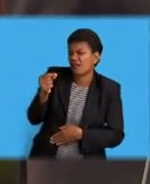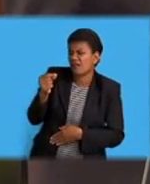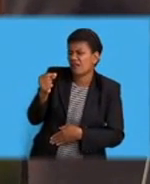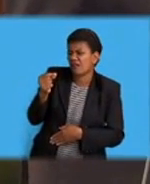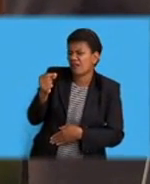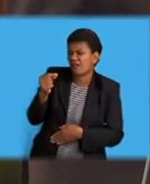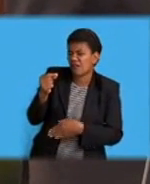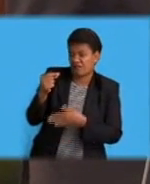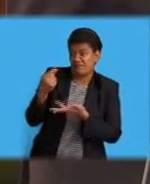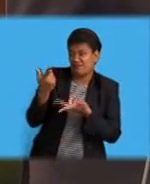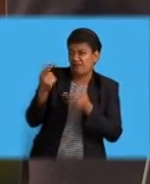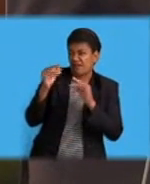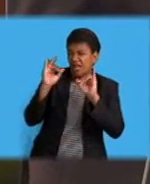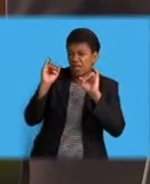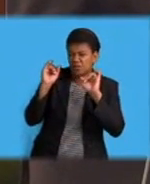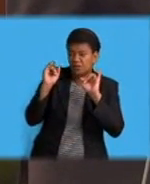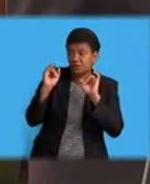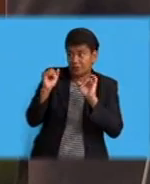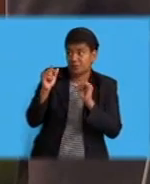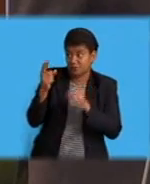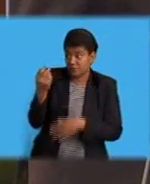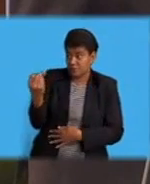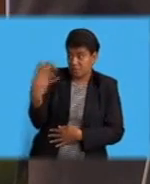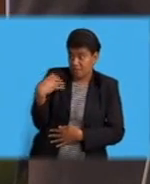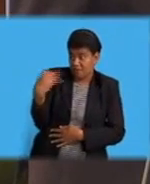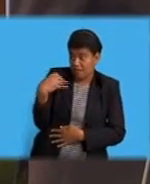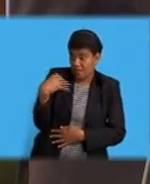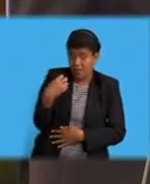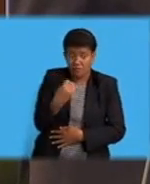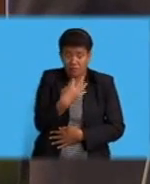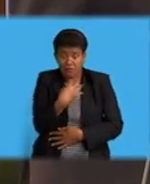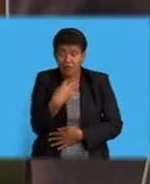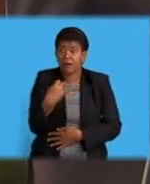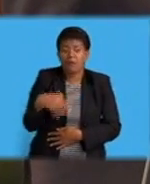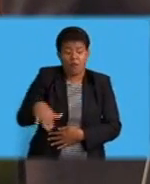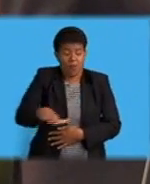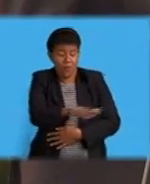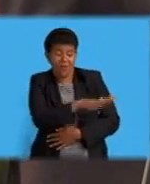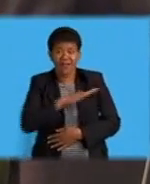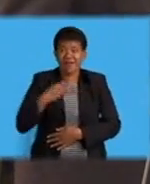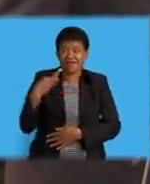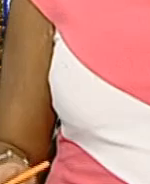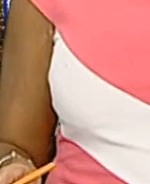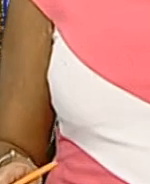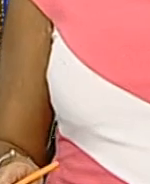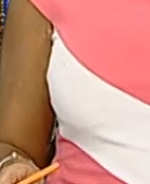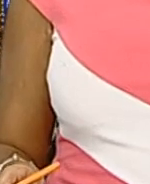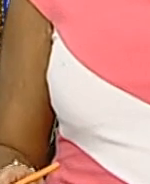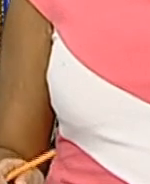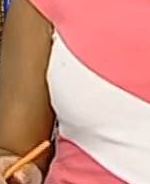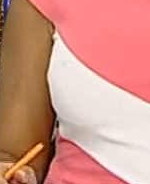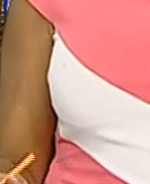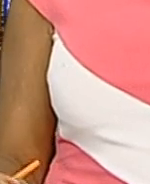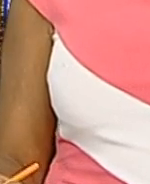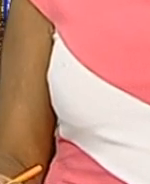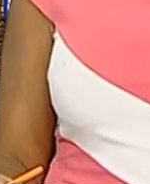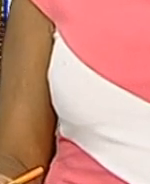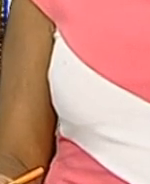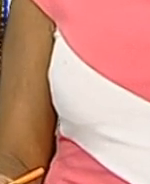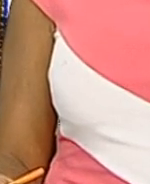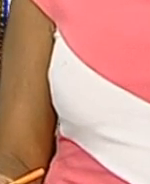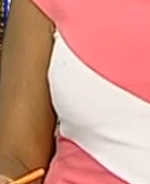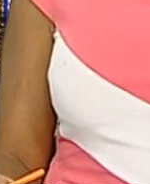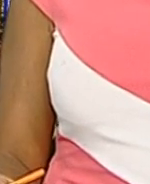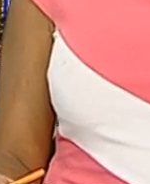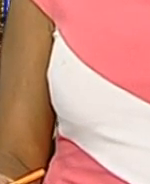informed that all the volunteer firefighters' salary have been increased. Technical colleges are not